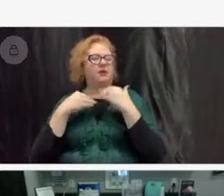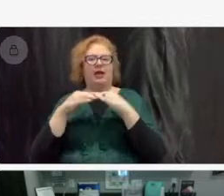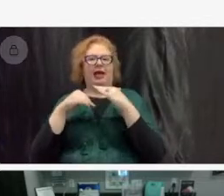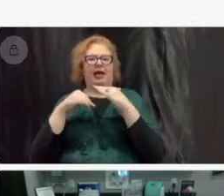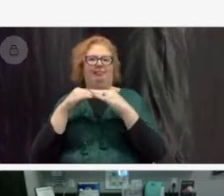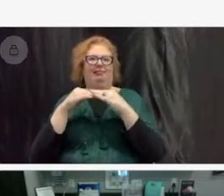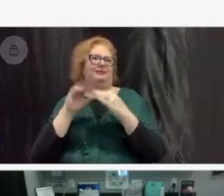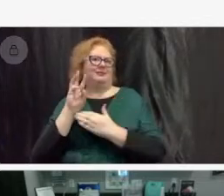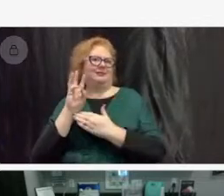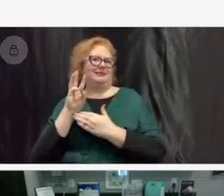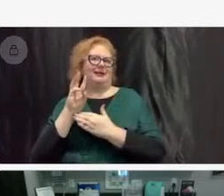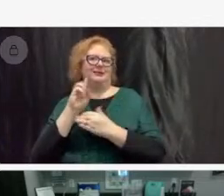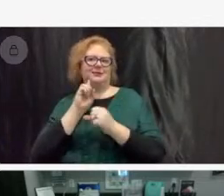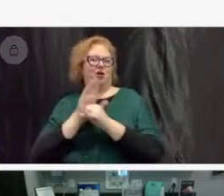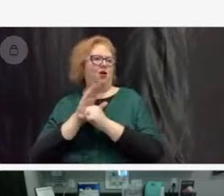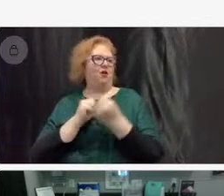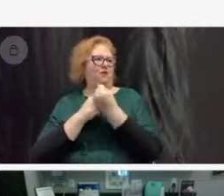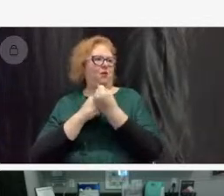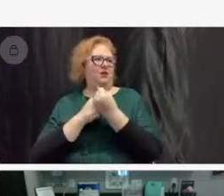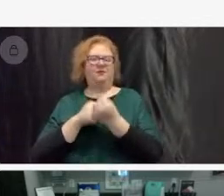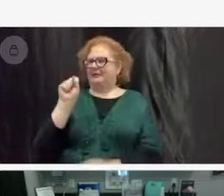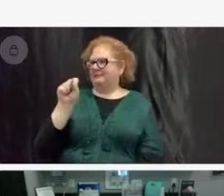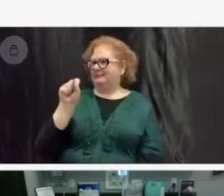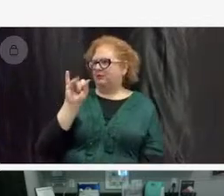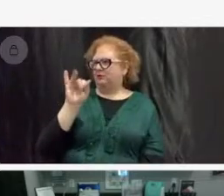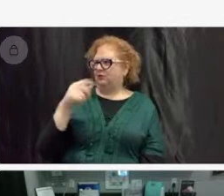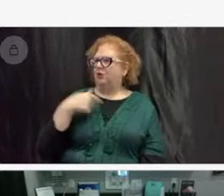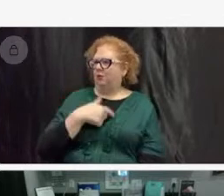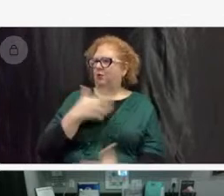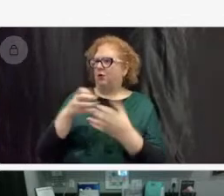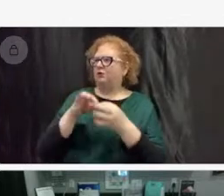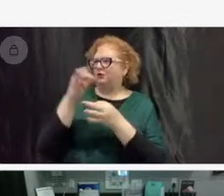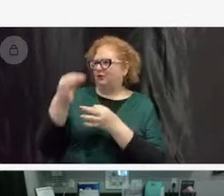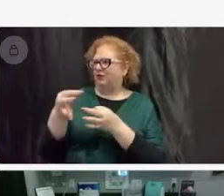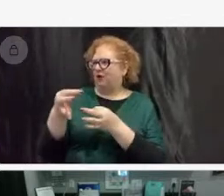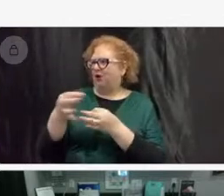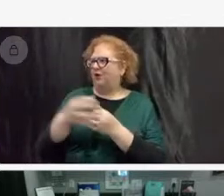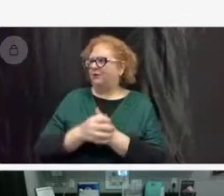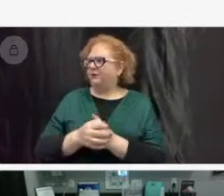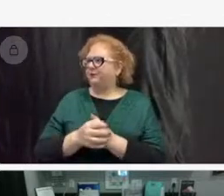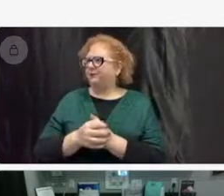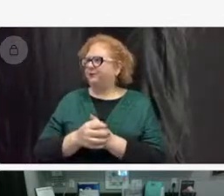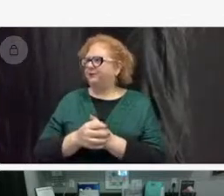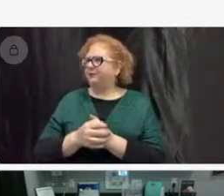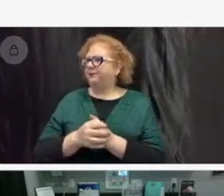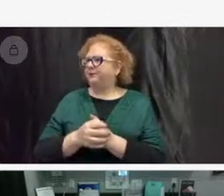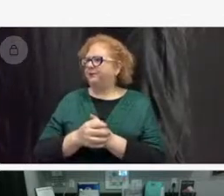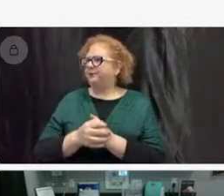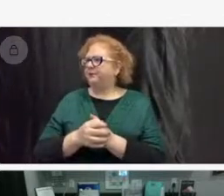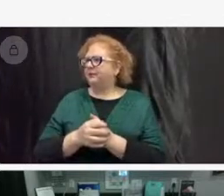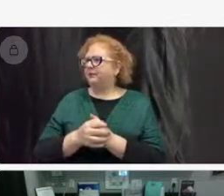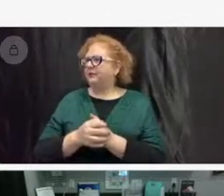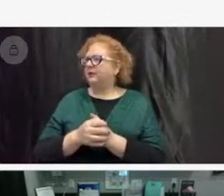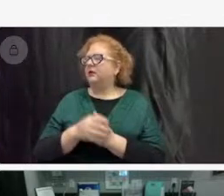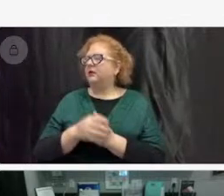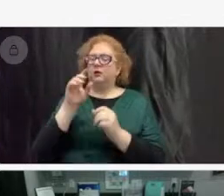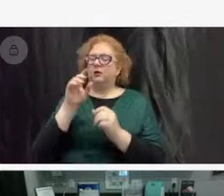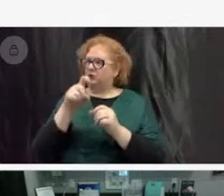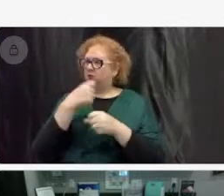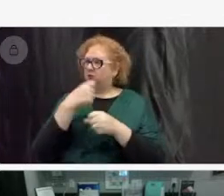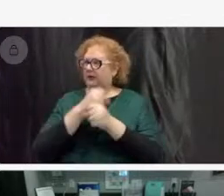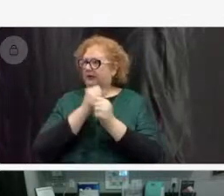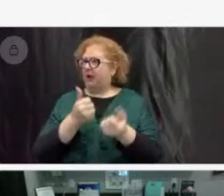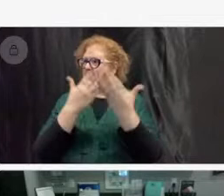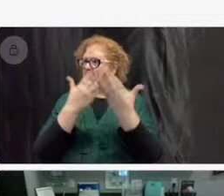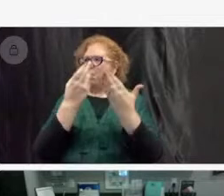affirmative votes or yes votes? Yes, I will defer. Okay, thank you. So do we need to make a motion for that they will defer, or it just goes in the